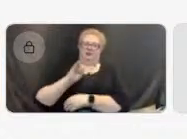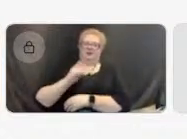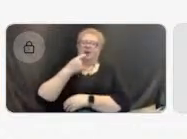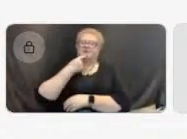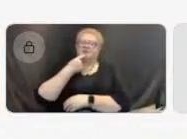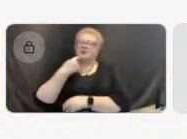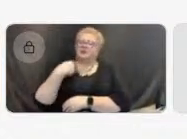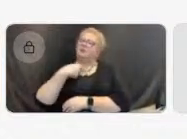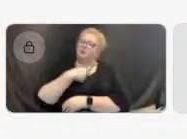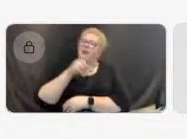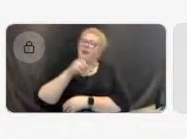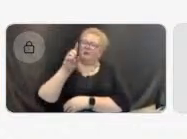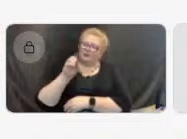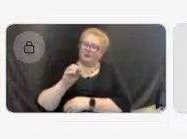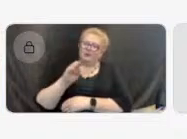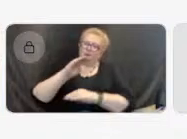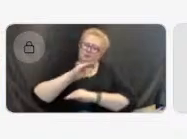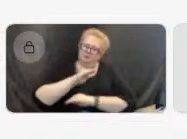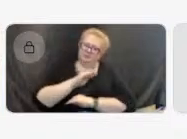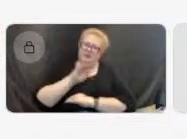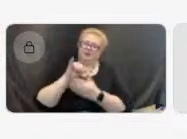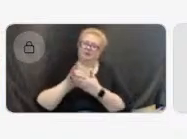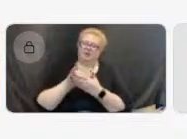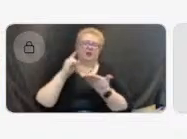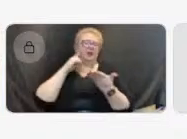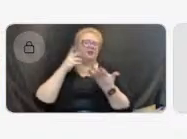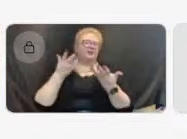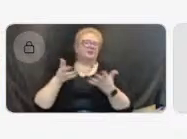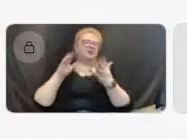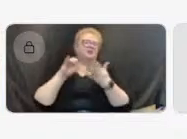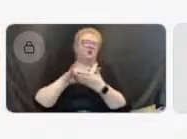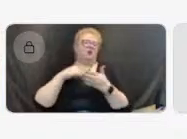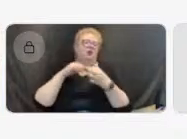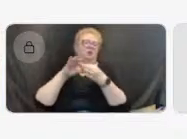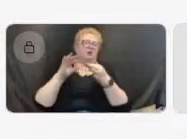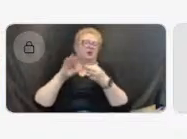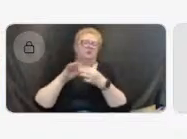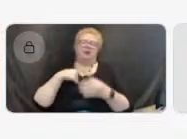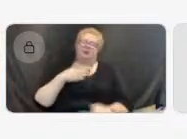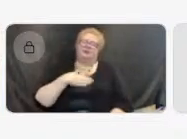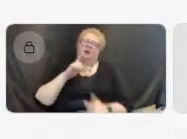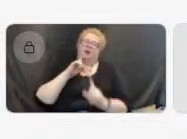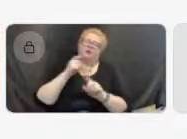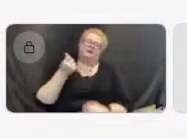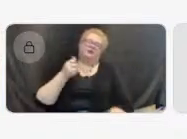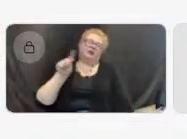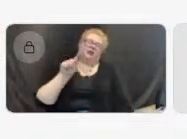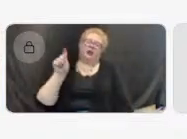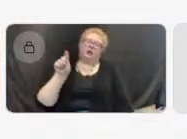I think that's everything I had. I'd be glad to answer any questions.